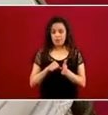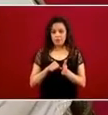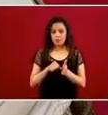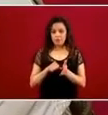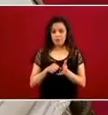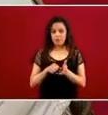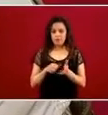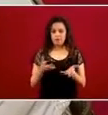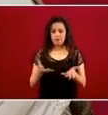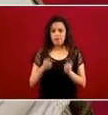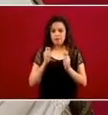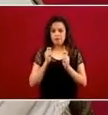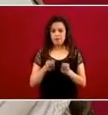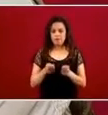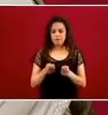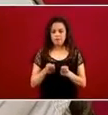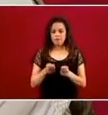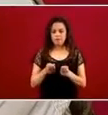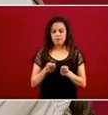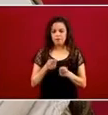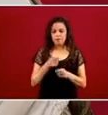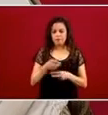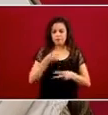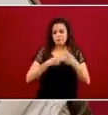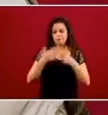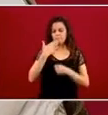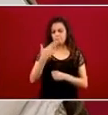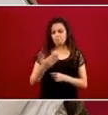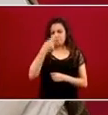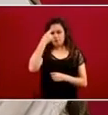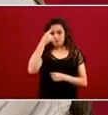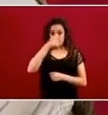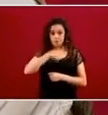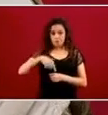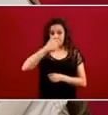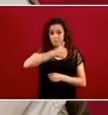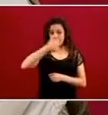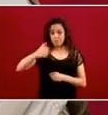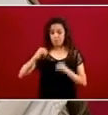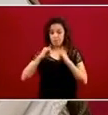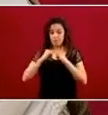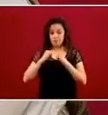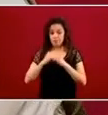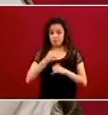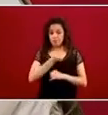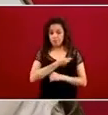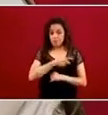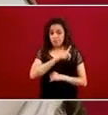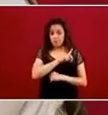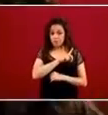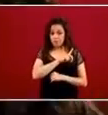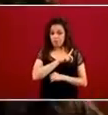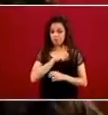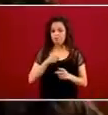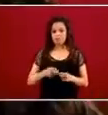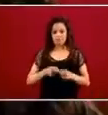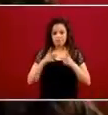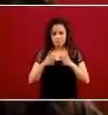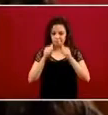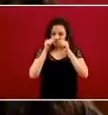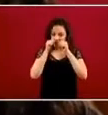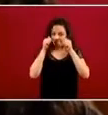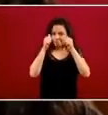program is we are hiring these professionals for a period of 6 months, and this provides advantages because